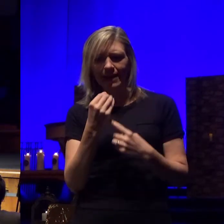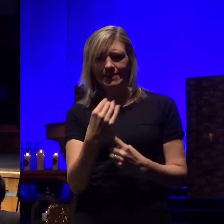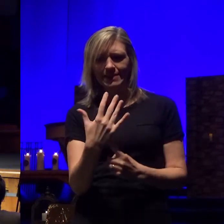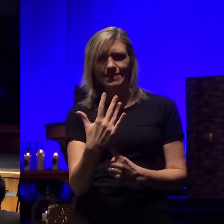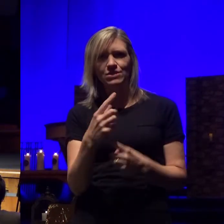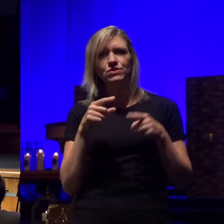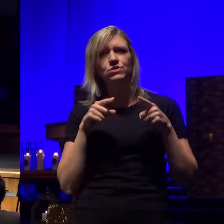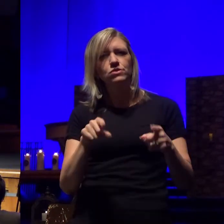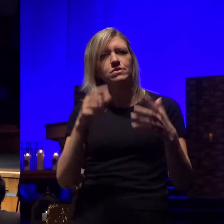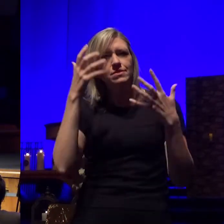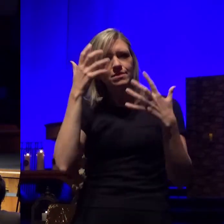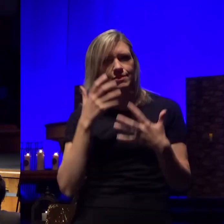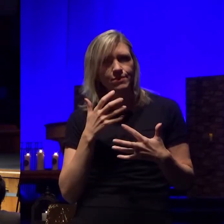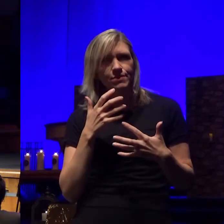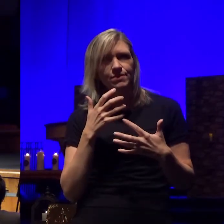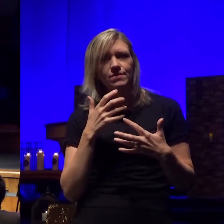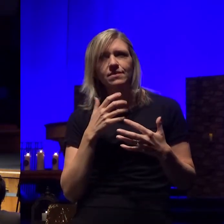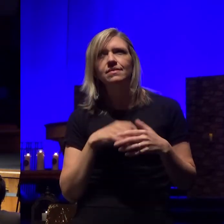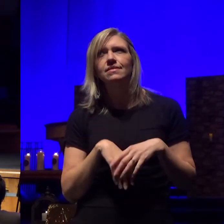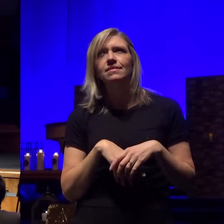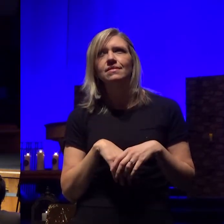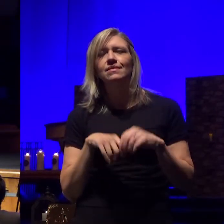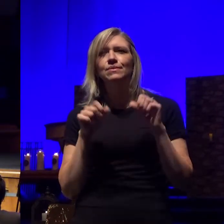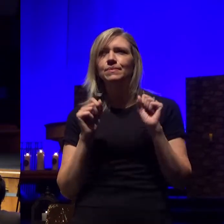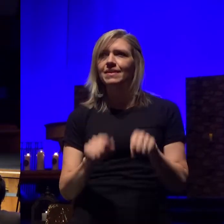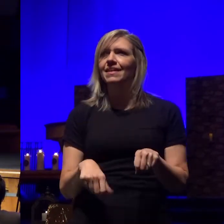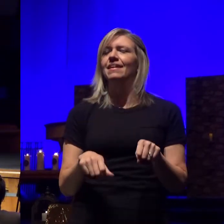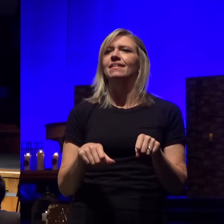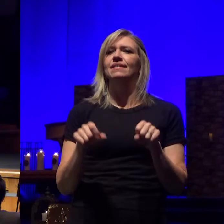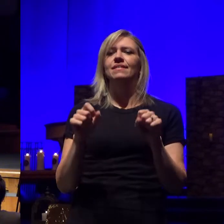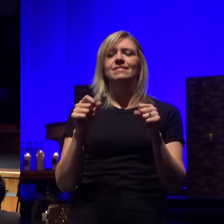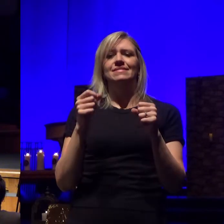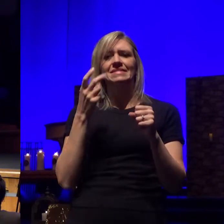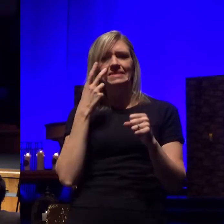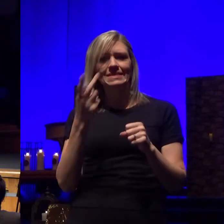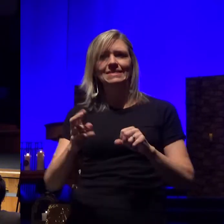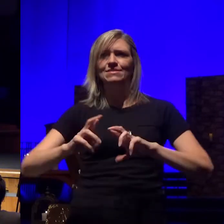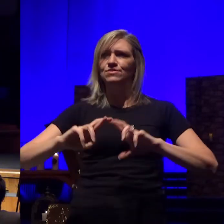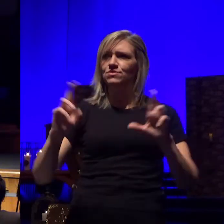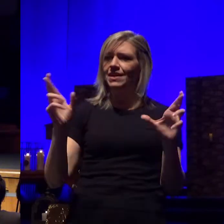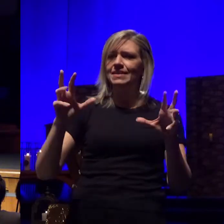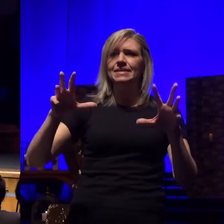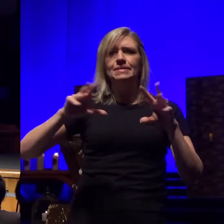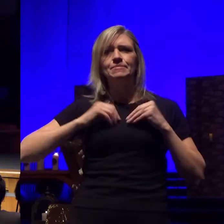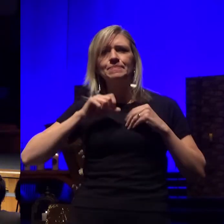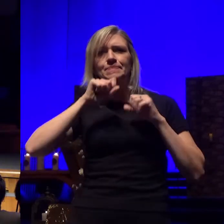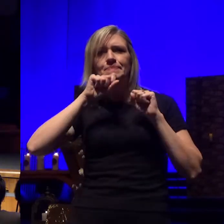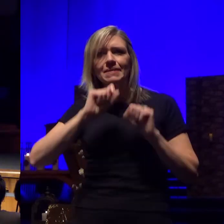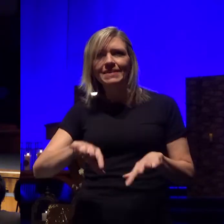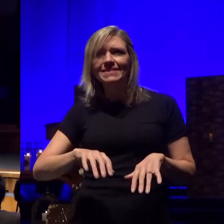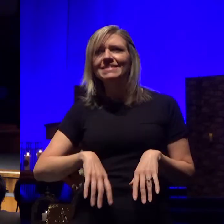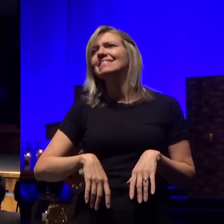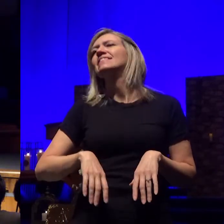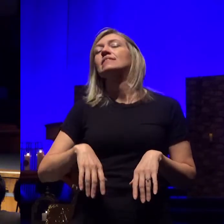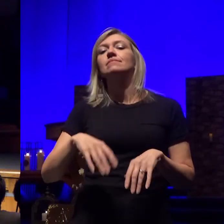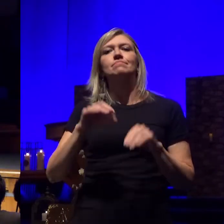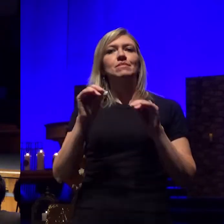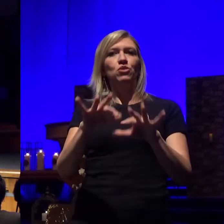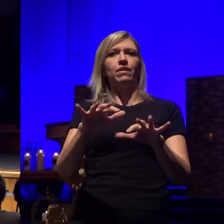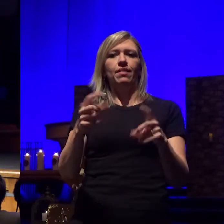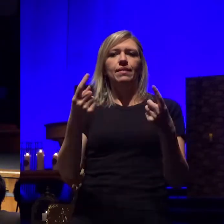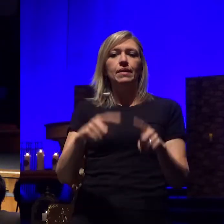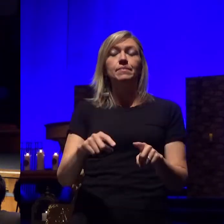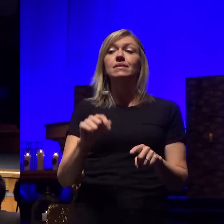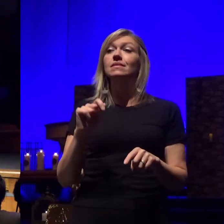darkness. We have that ability to be able to see and be ready for the blessing or the miracle to take place. You know,